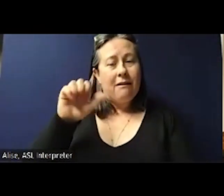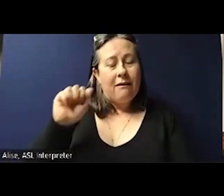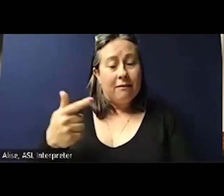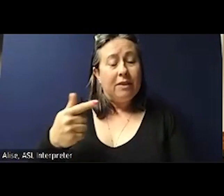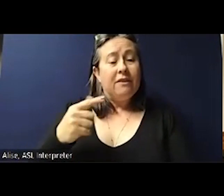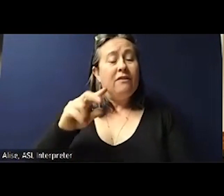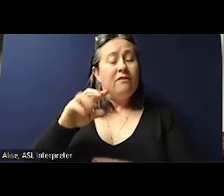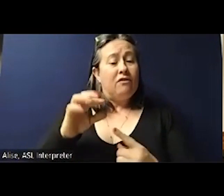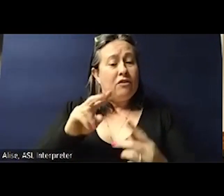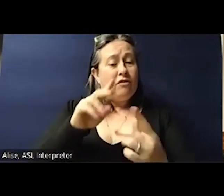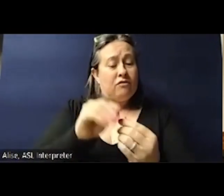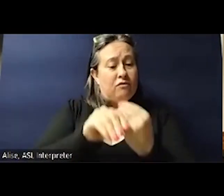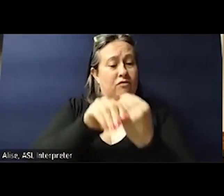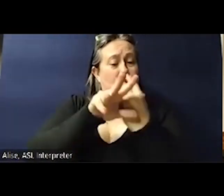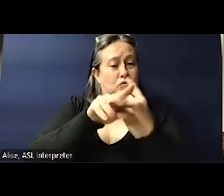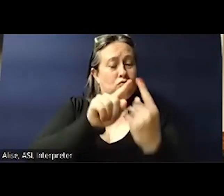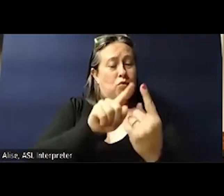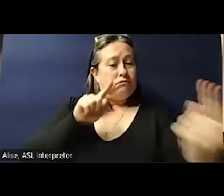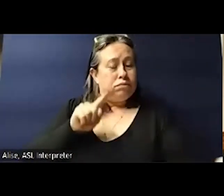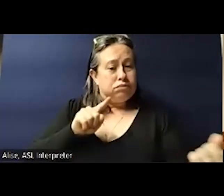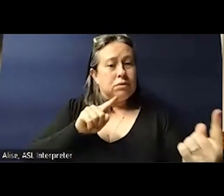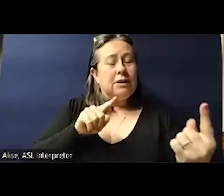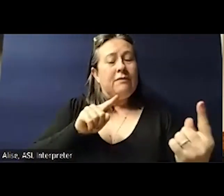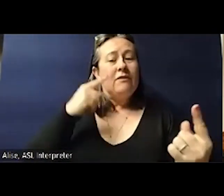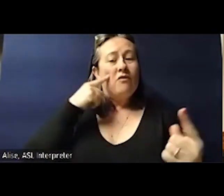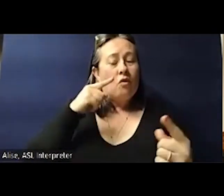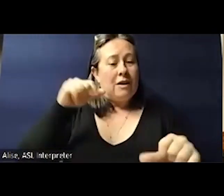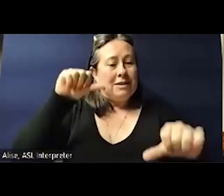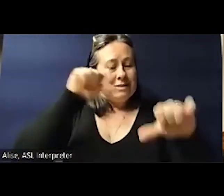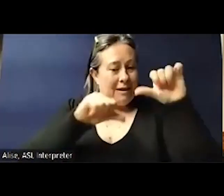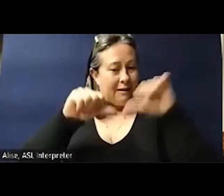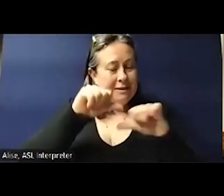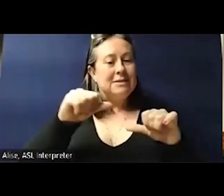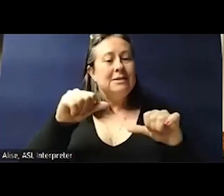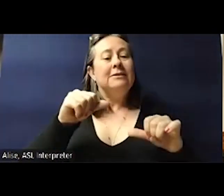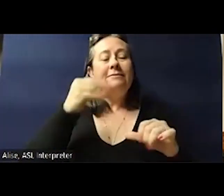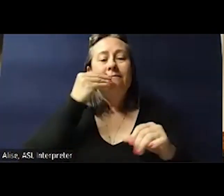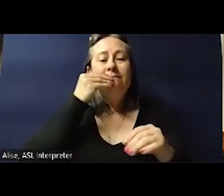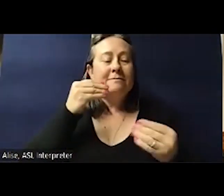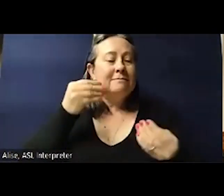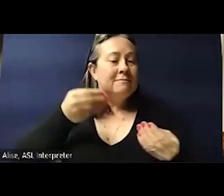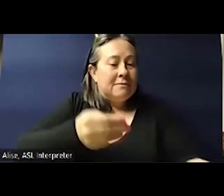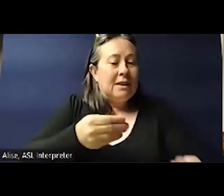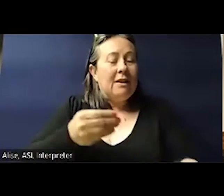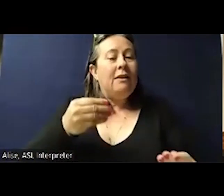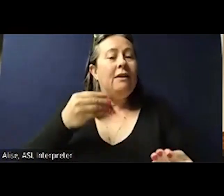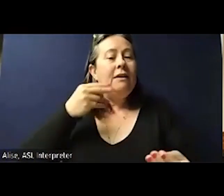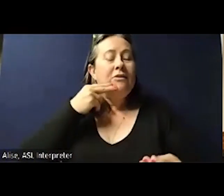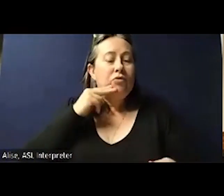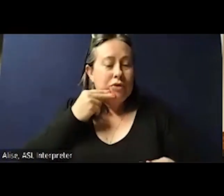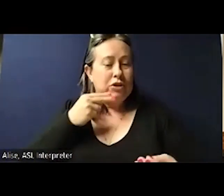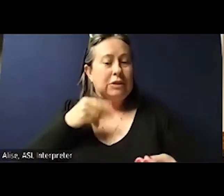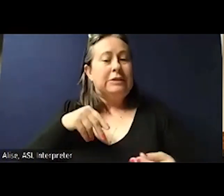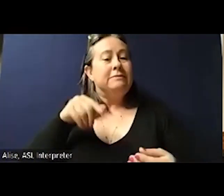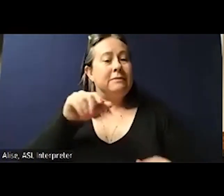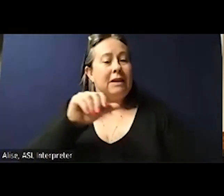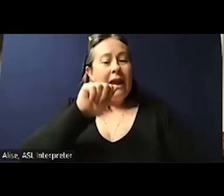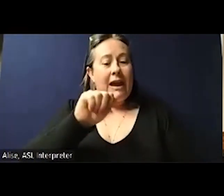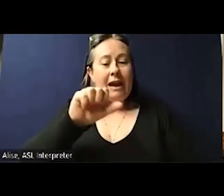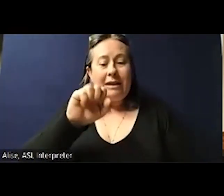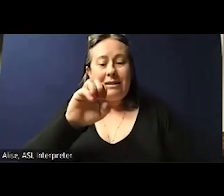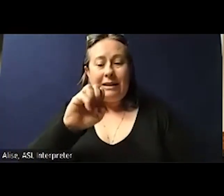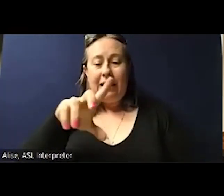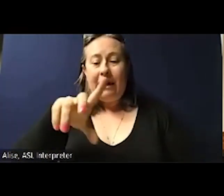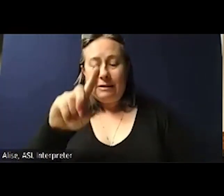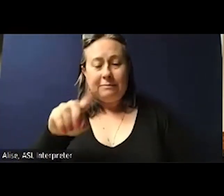Agricultural Science Center of Excellence for Nutrition and Diet for Better Health, or ASCEND for Better Health. ASCEND will bring